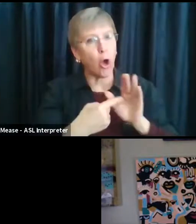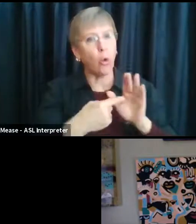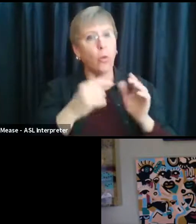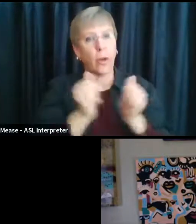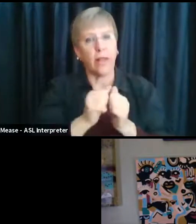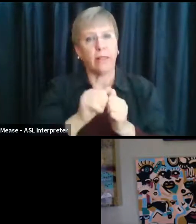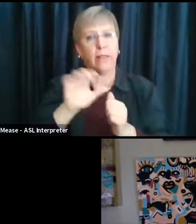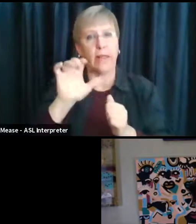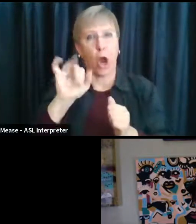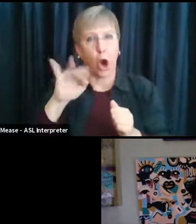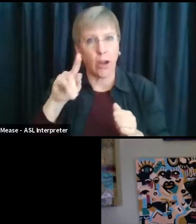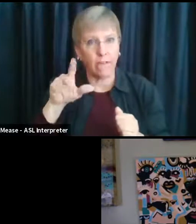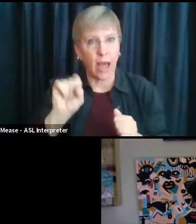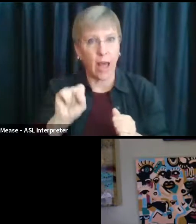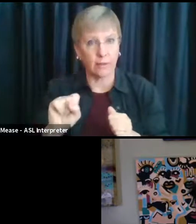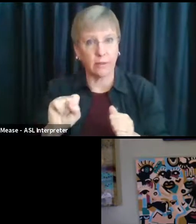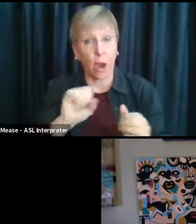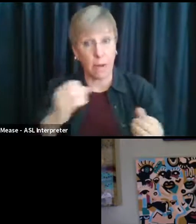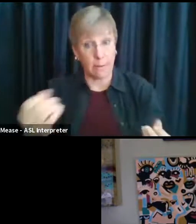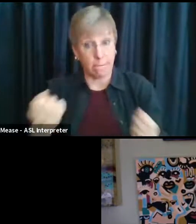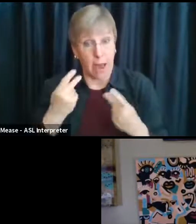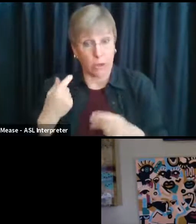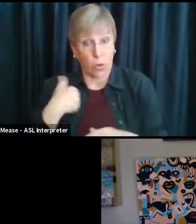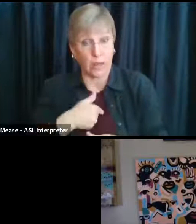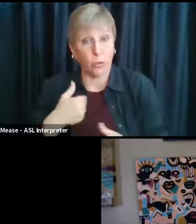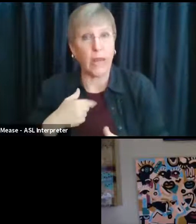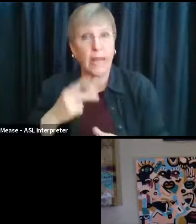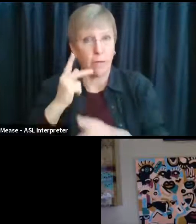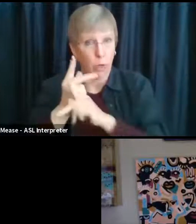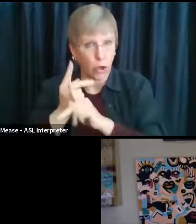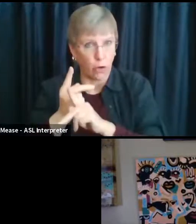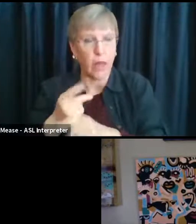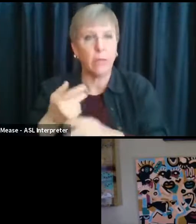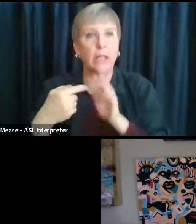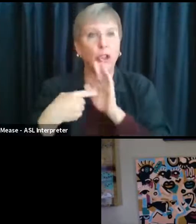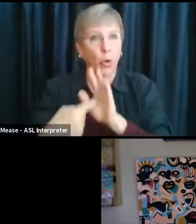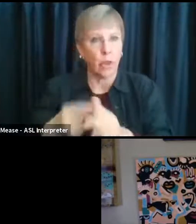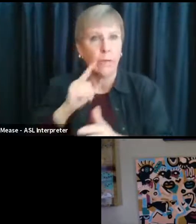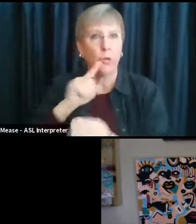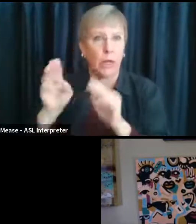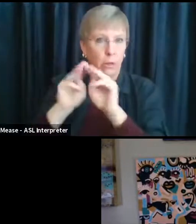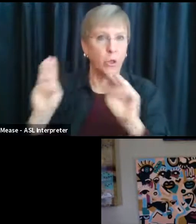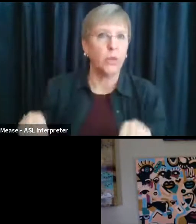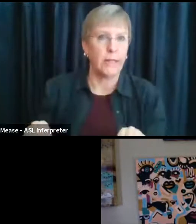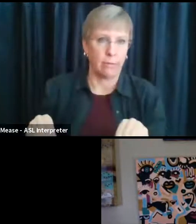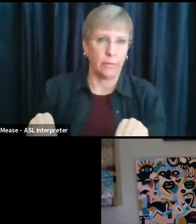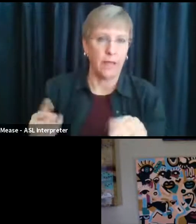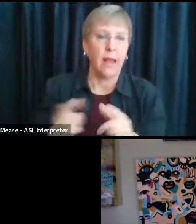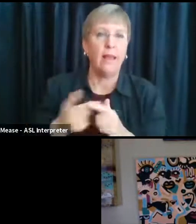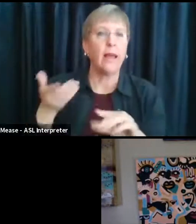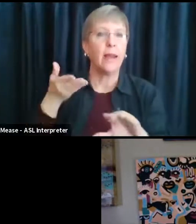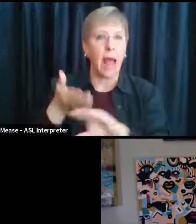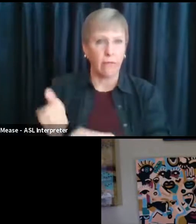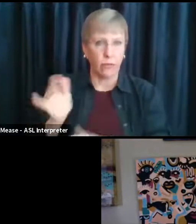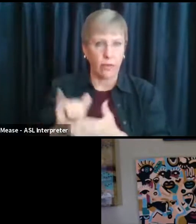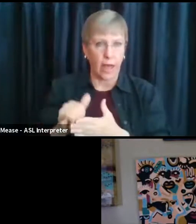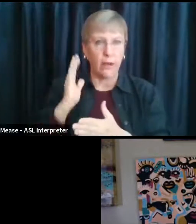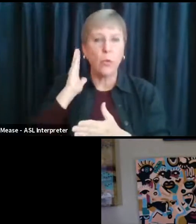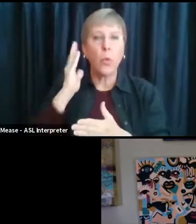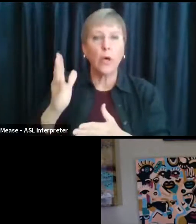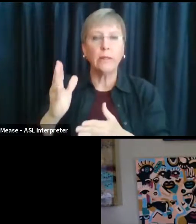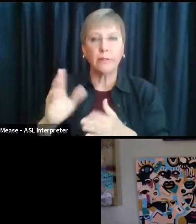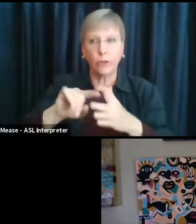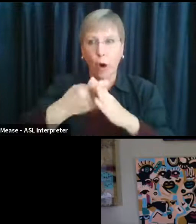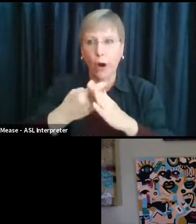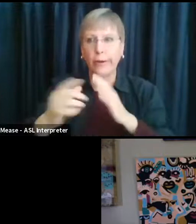back that we are able to preserve them and show them in real museums. And then after, it would create a dialogue with the